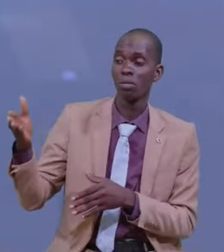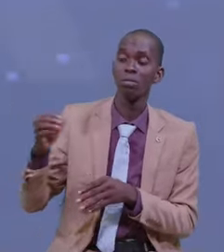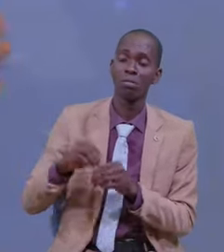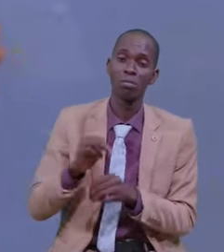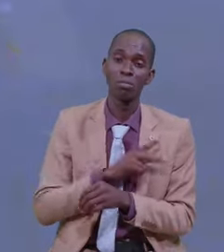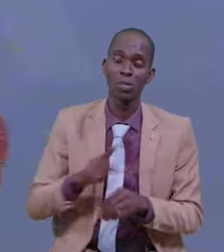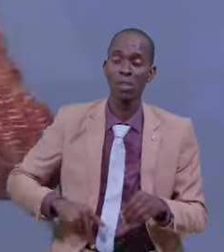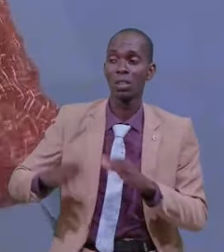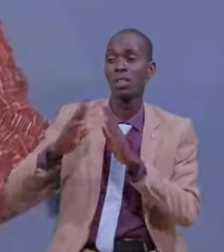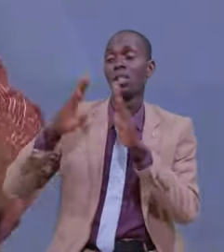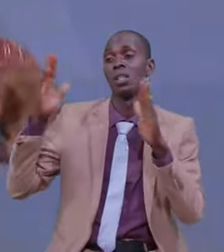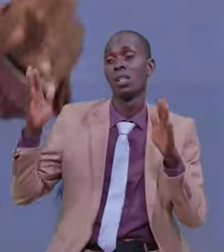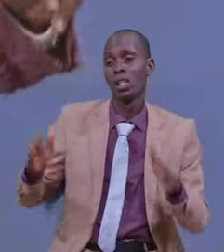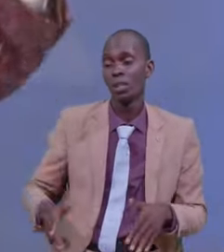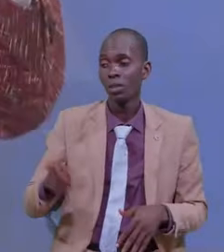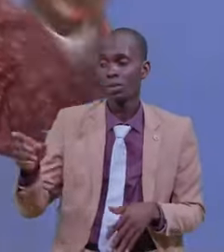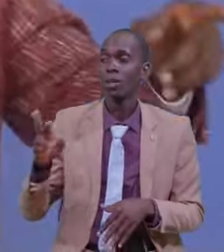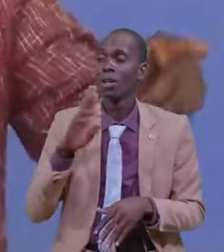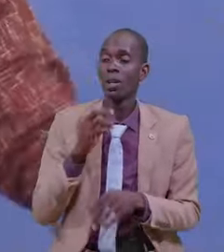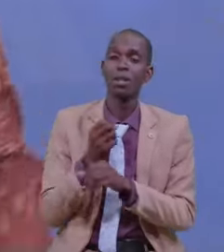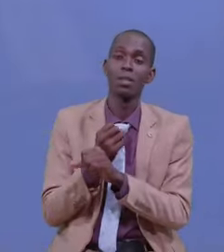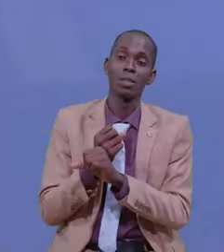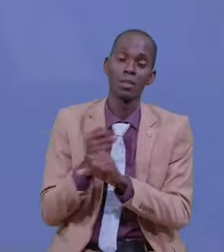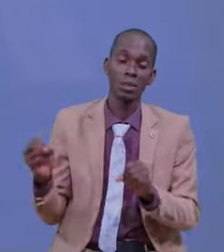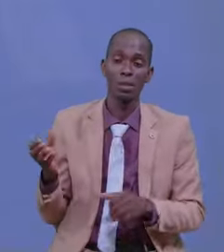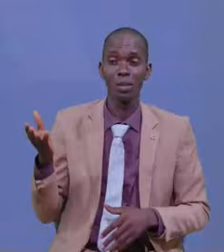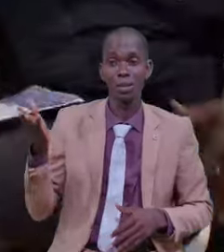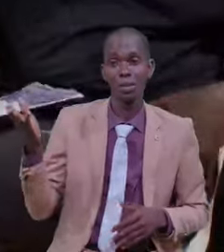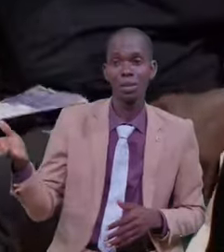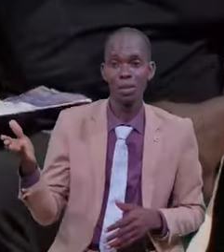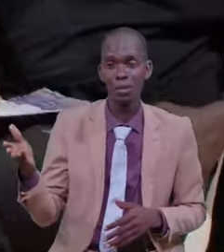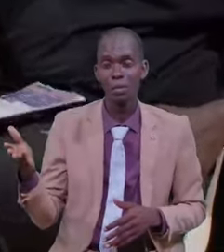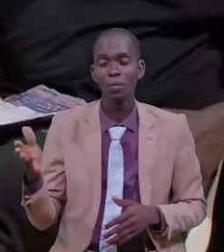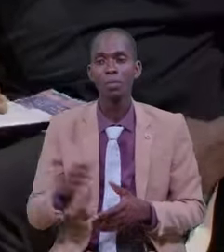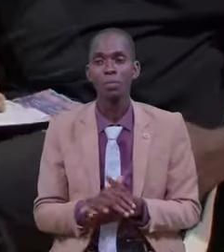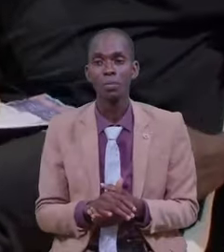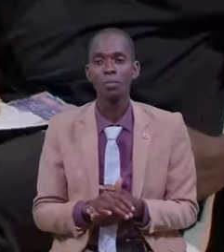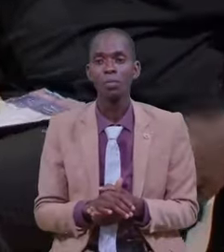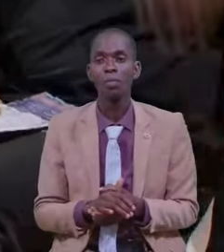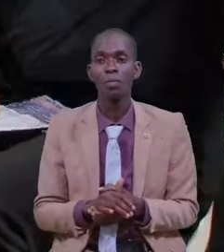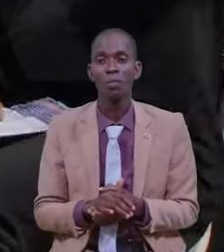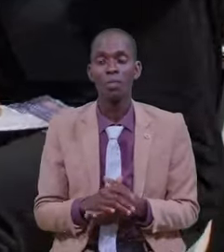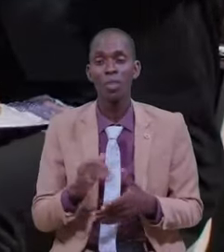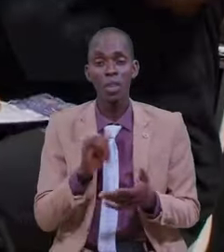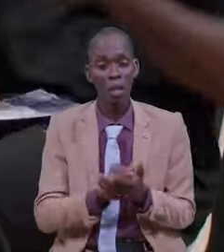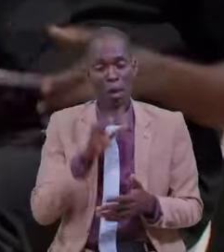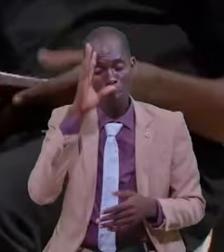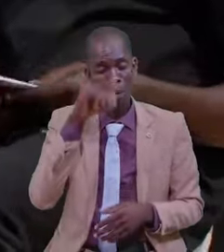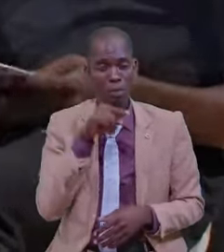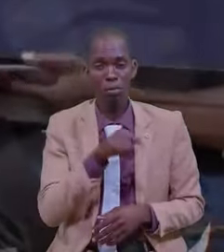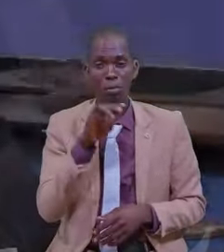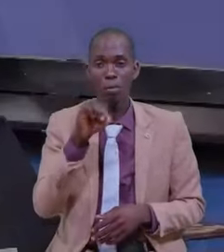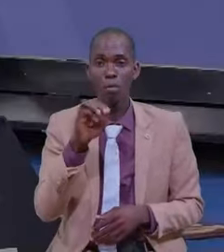you will bring deliverance from another source. That man had confidence. That's